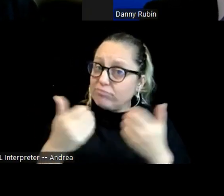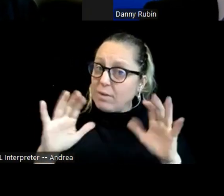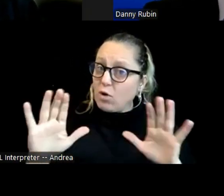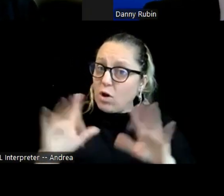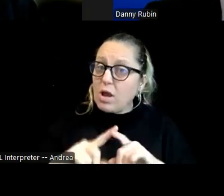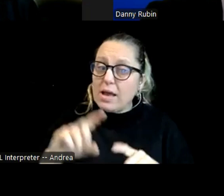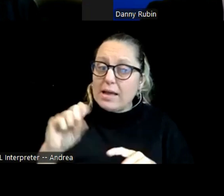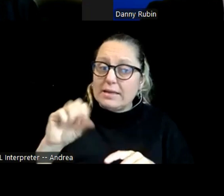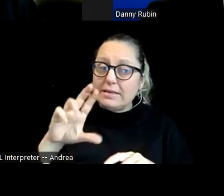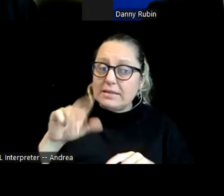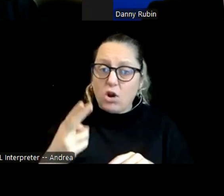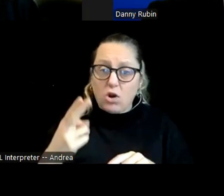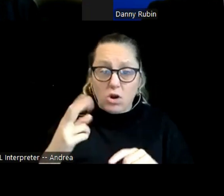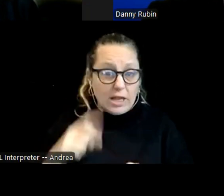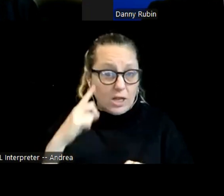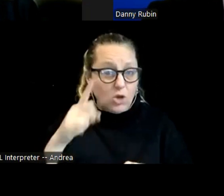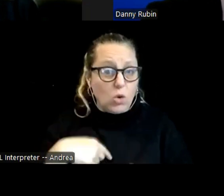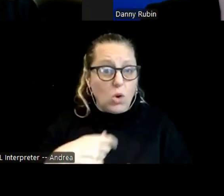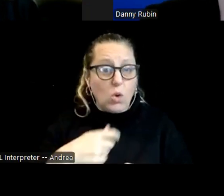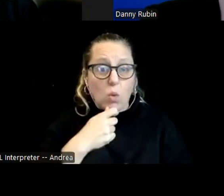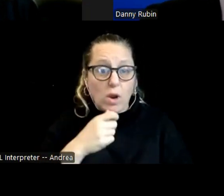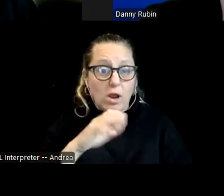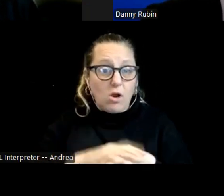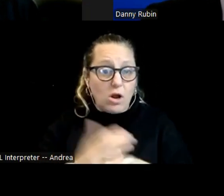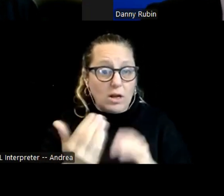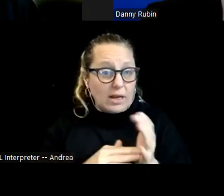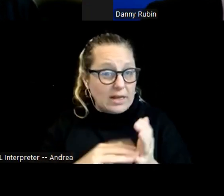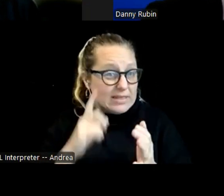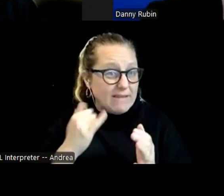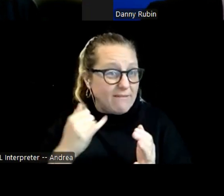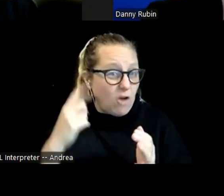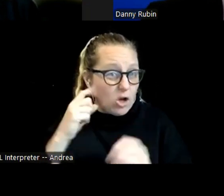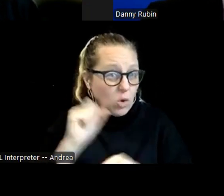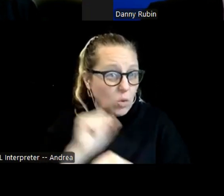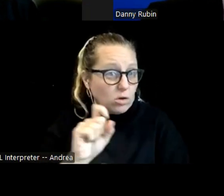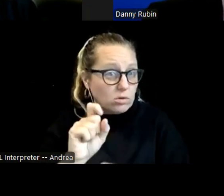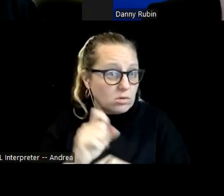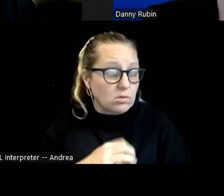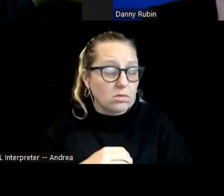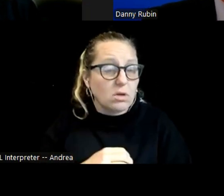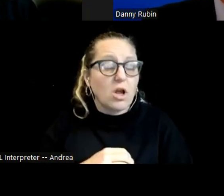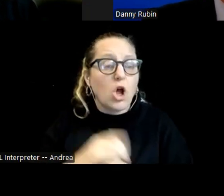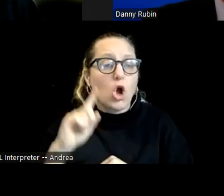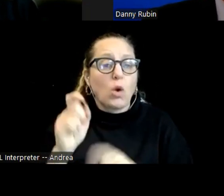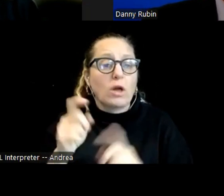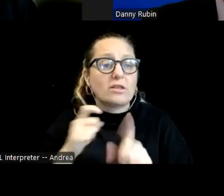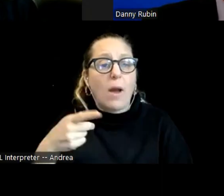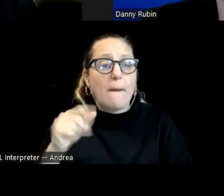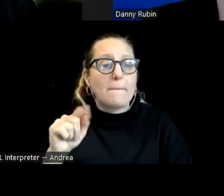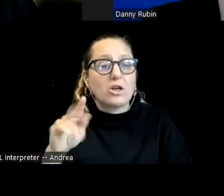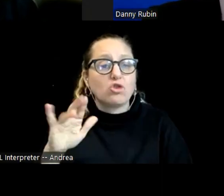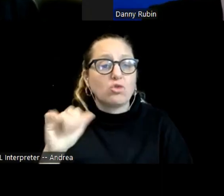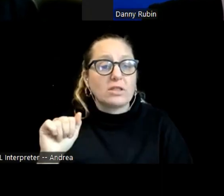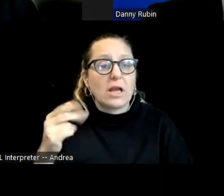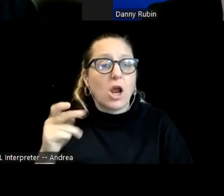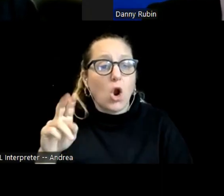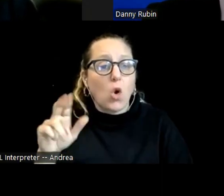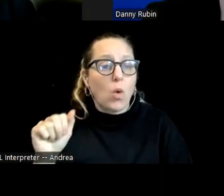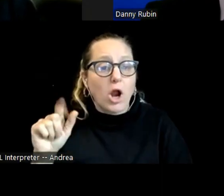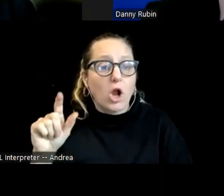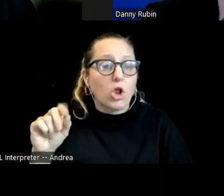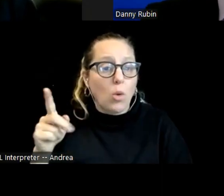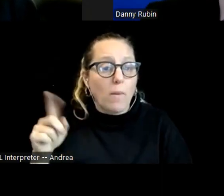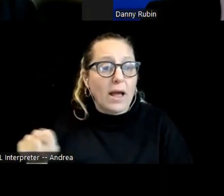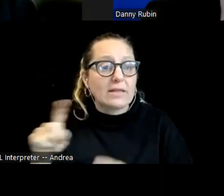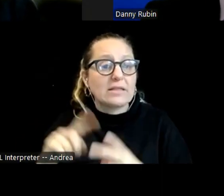if I can hear you, can you put your mic back on and see if you got audio again? A question here from Patricio Herrera Lopez, Taft Union High